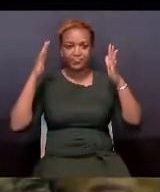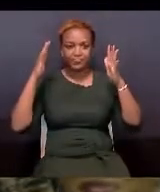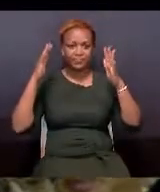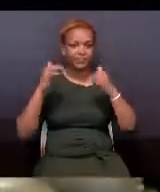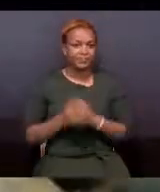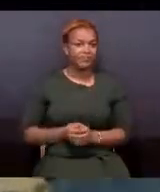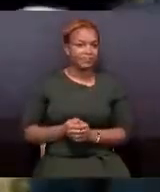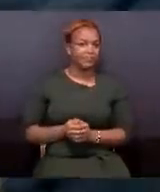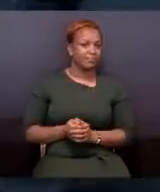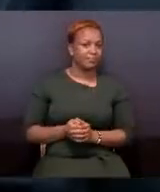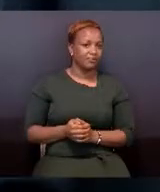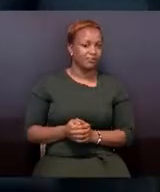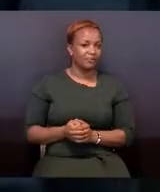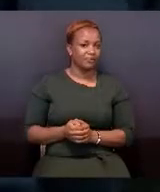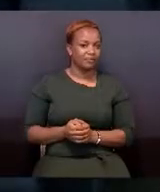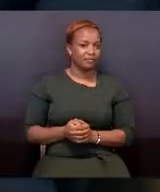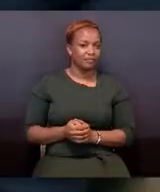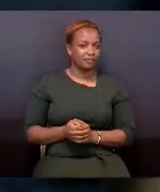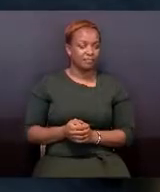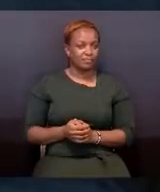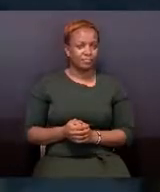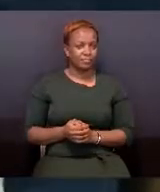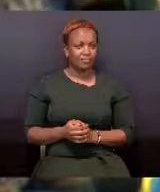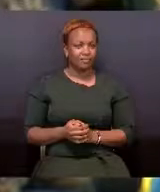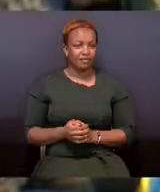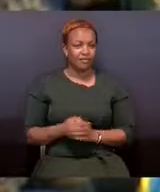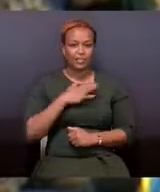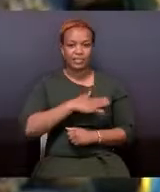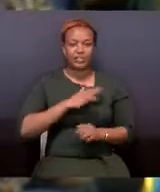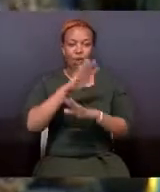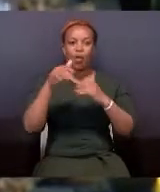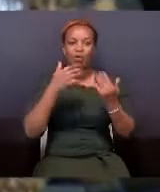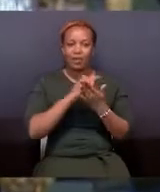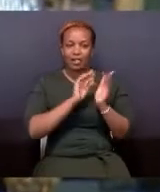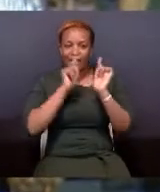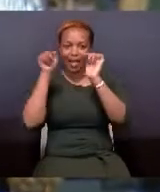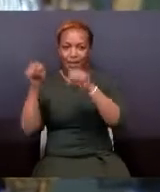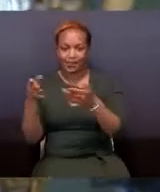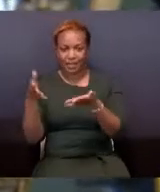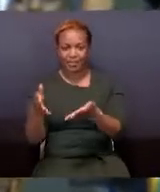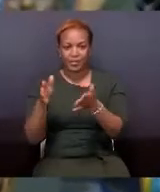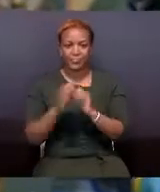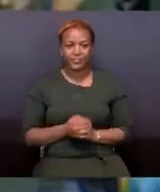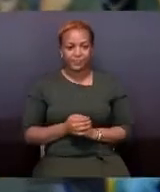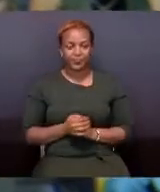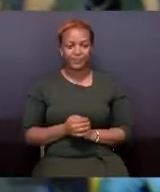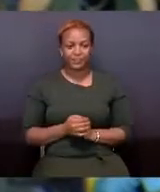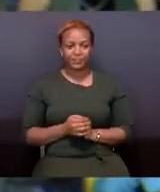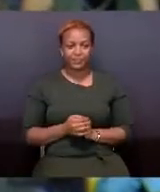Please come on stage. Patrick, please may you all come on stage as you're please being called up. Please come on stage. Yes.